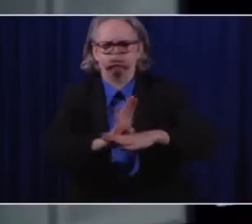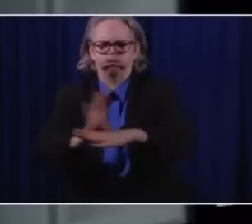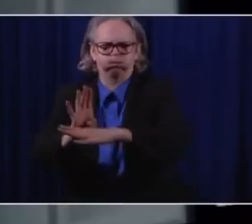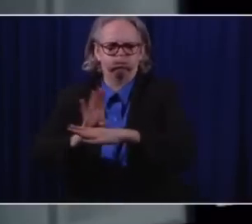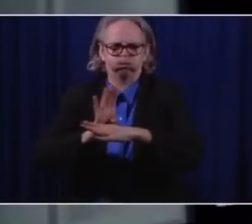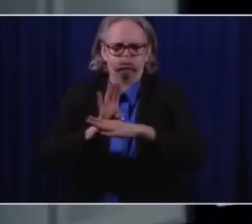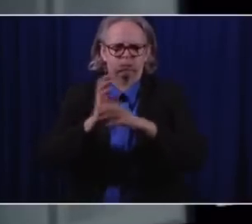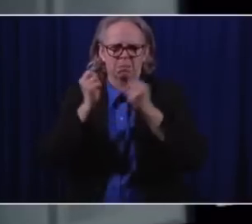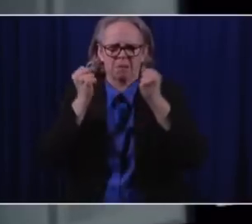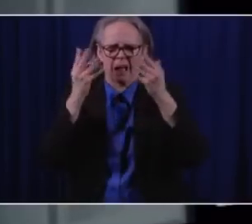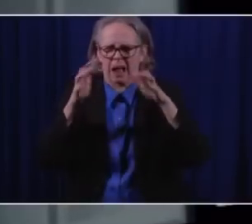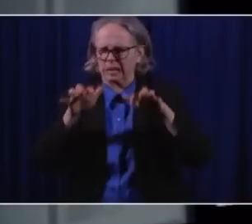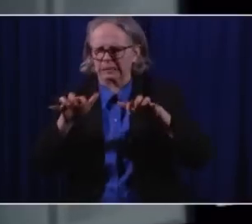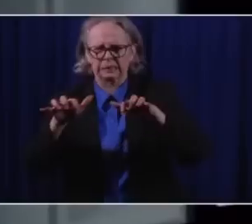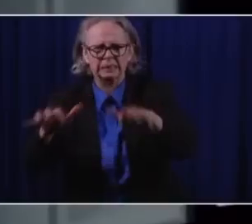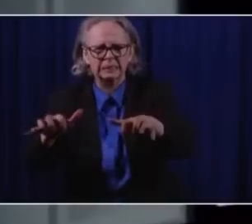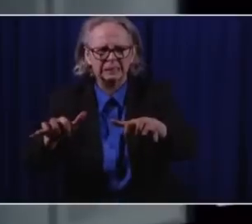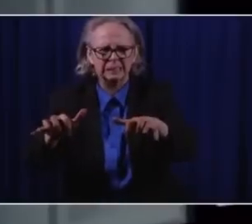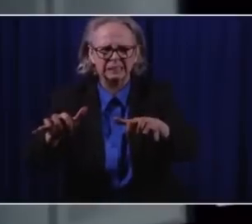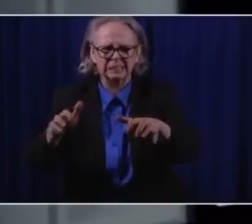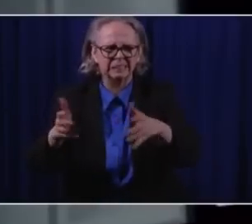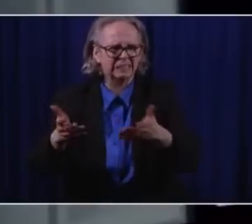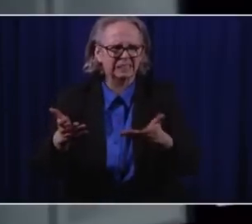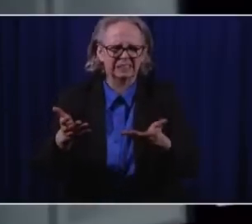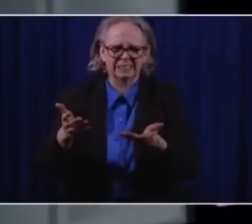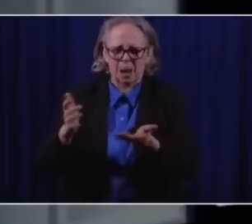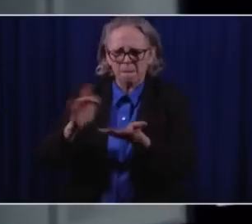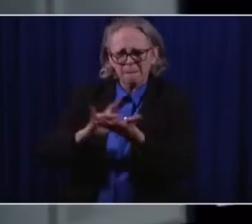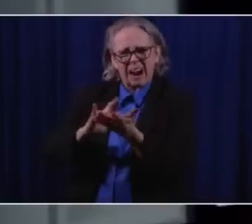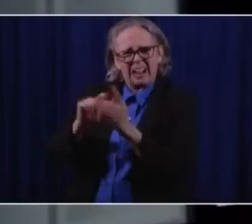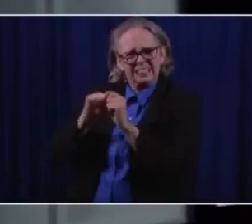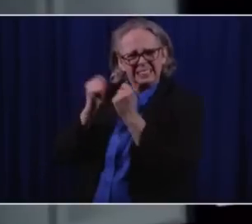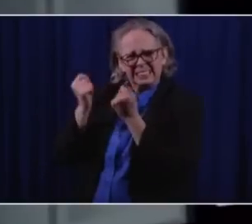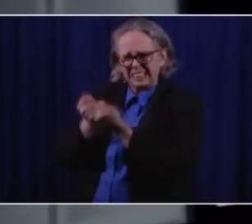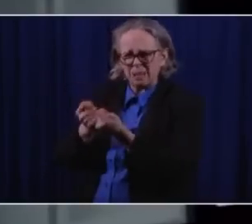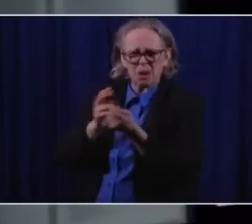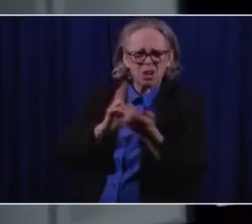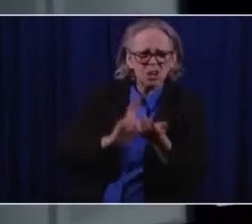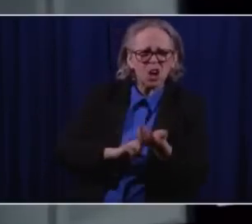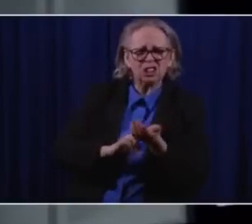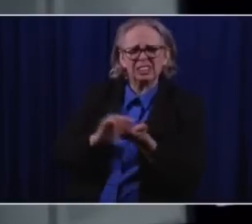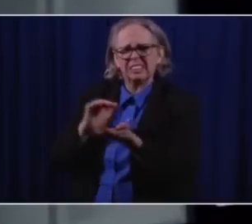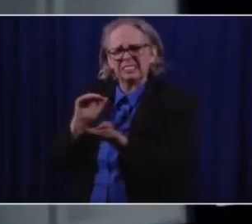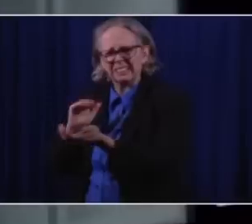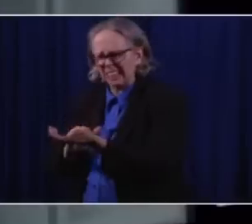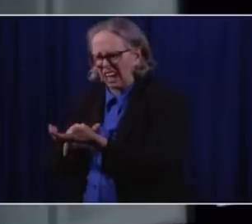medical teams altogether, the physicians, the ancillary departments. It's been a